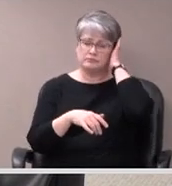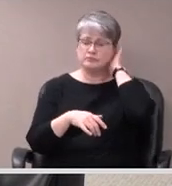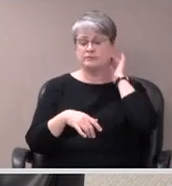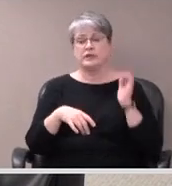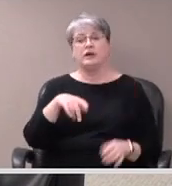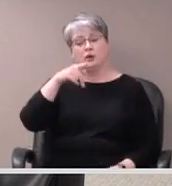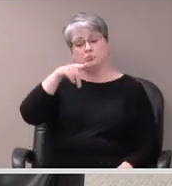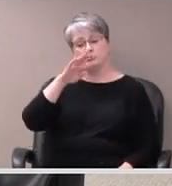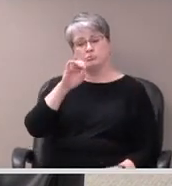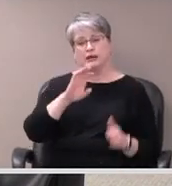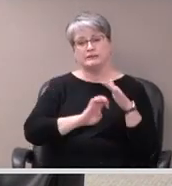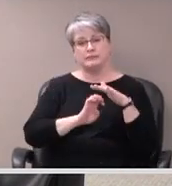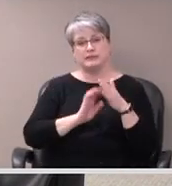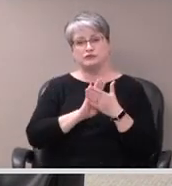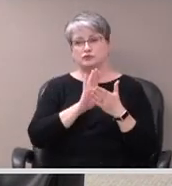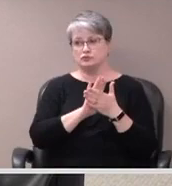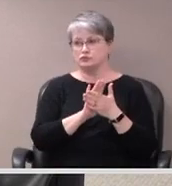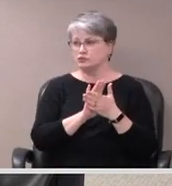Media Specialist,